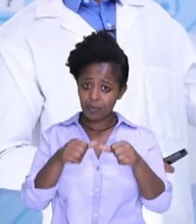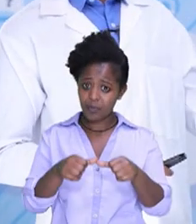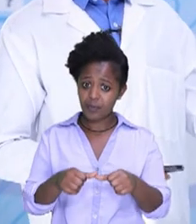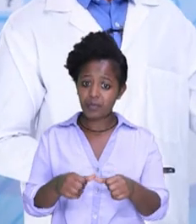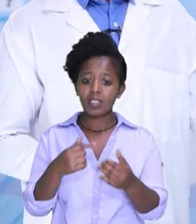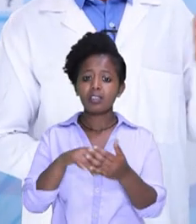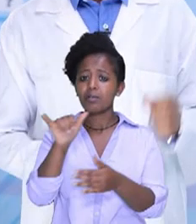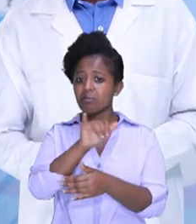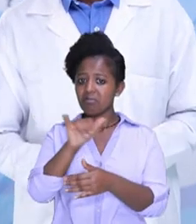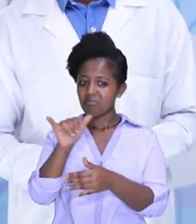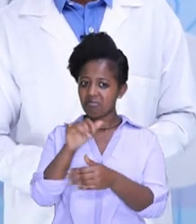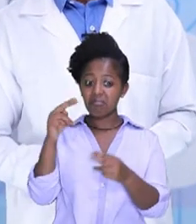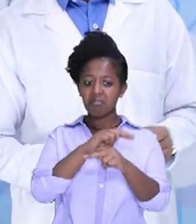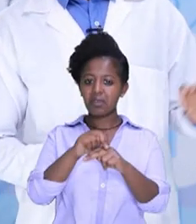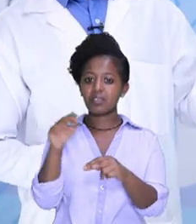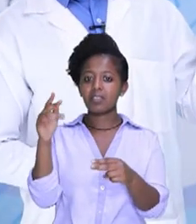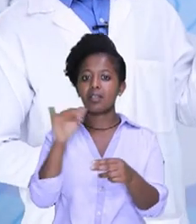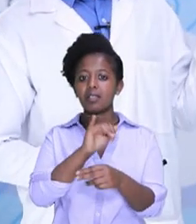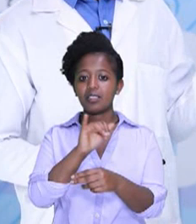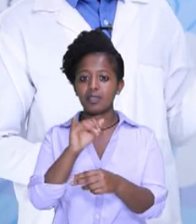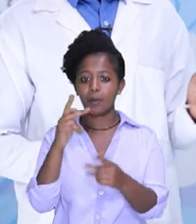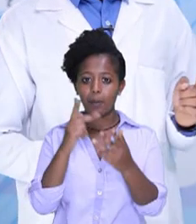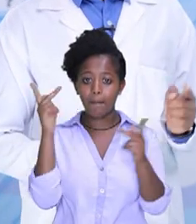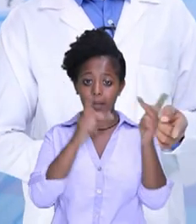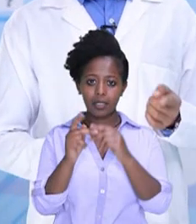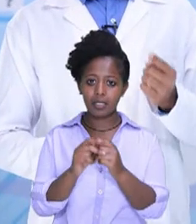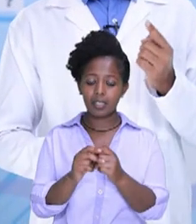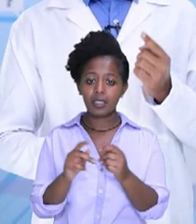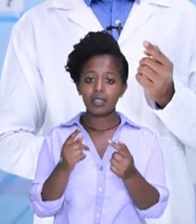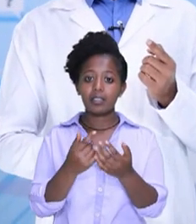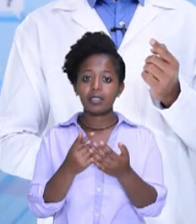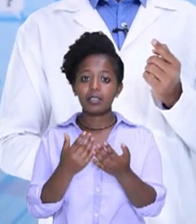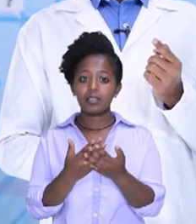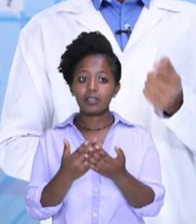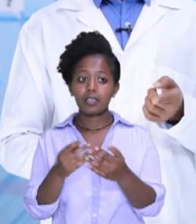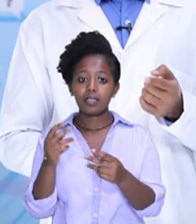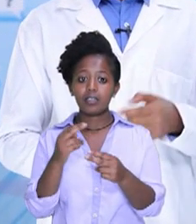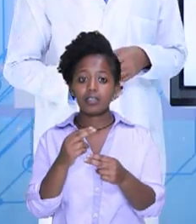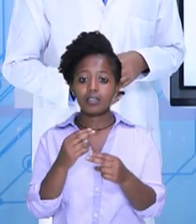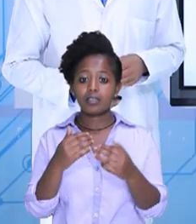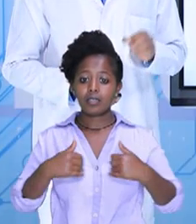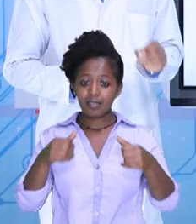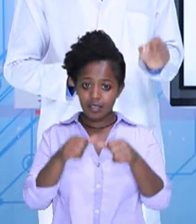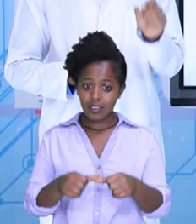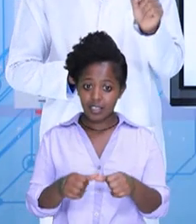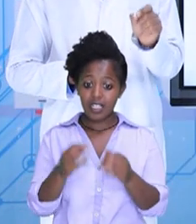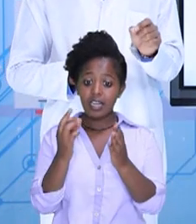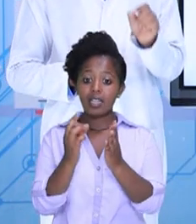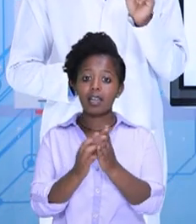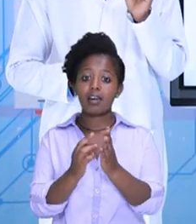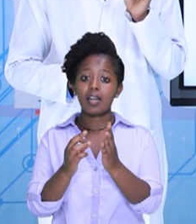similar with the national park, except that in the game reserve, legal hunting is